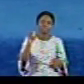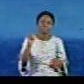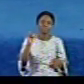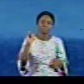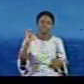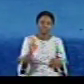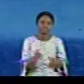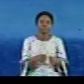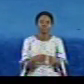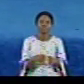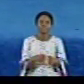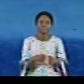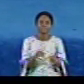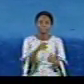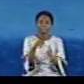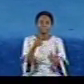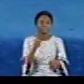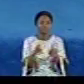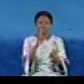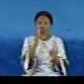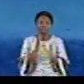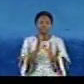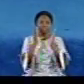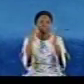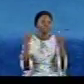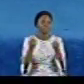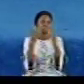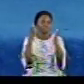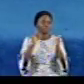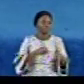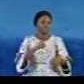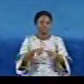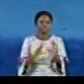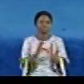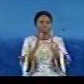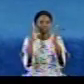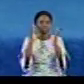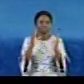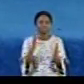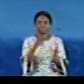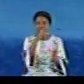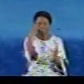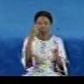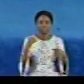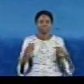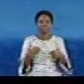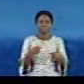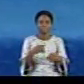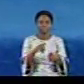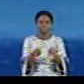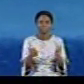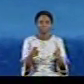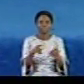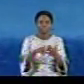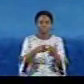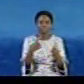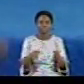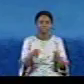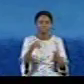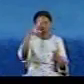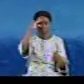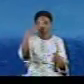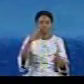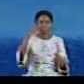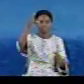are chatting hallelujah i couldn't charge hallelujah but immediately the man of god played french everything was